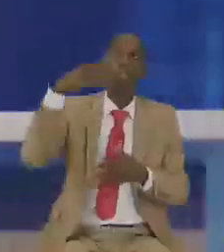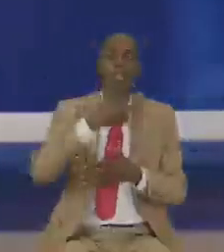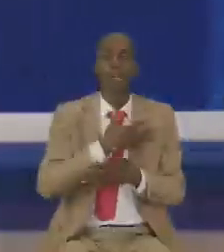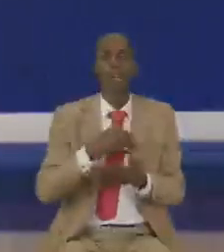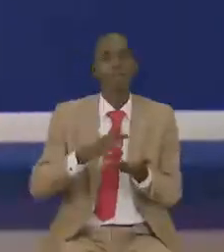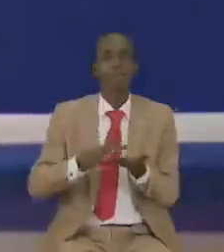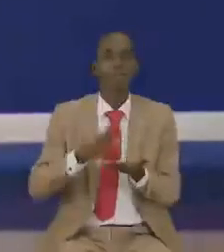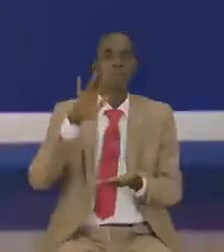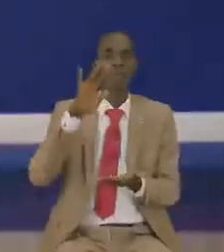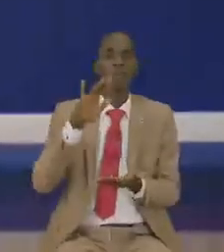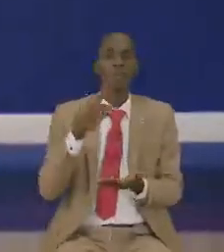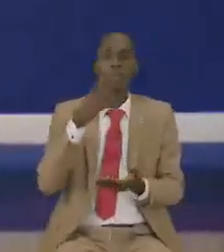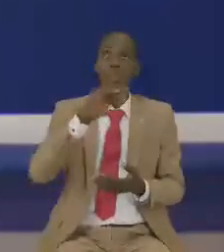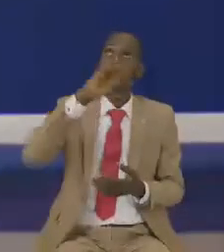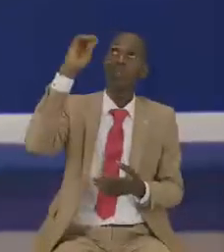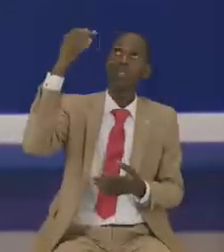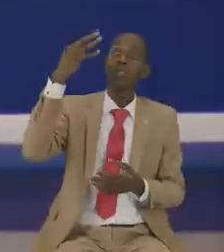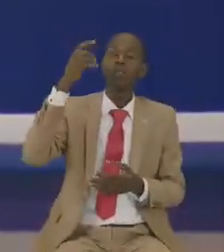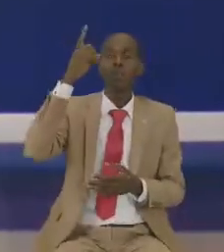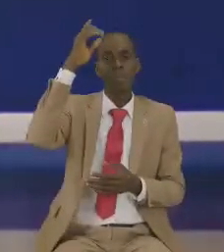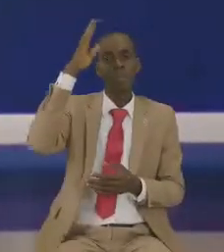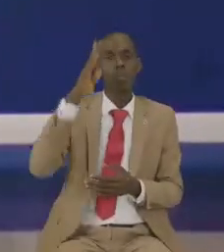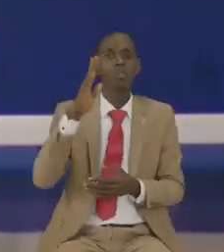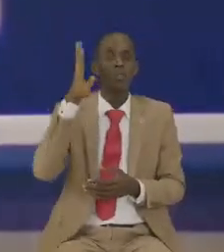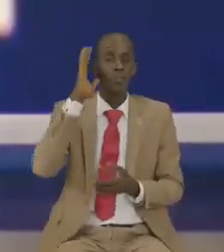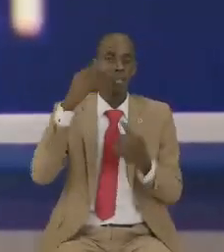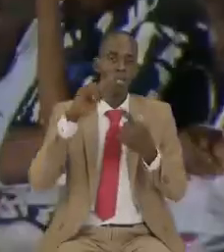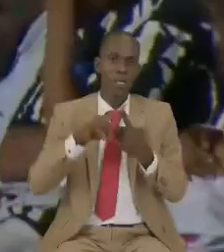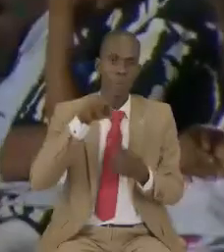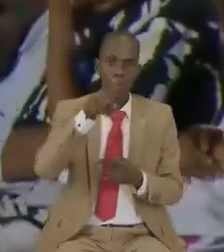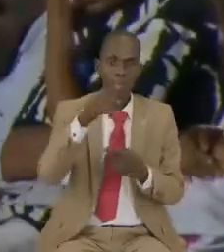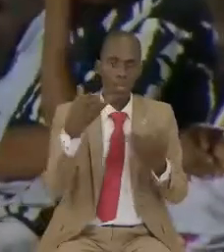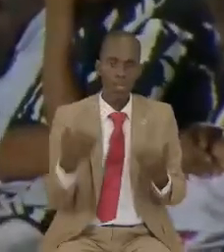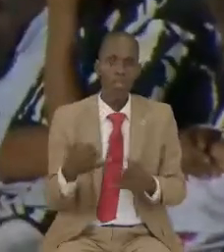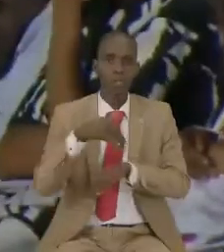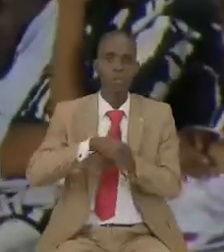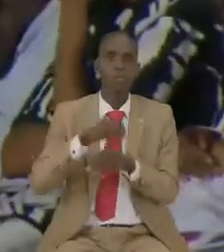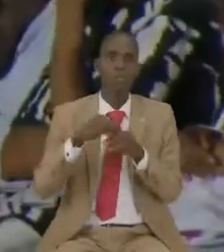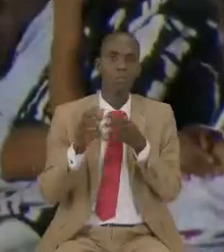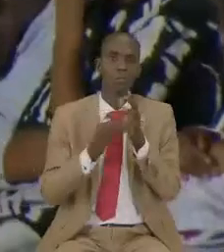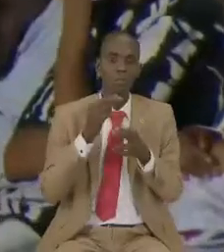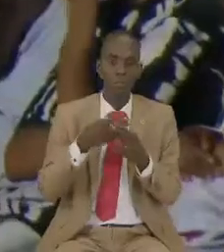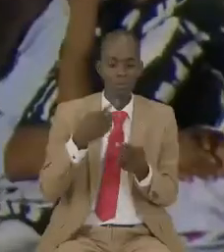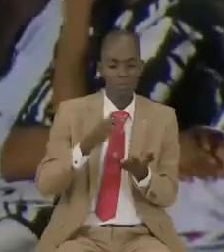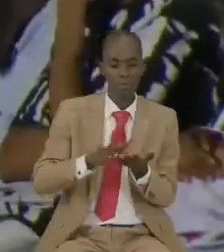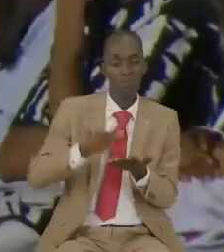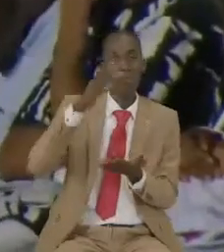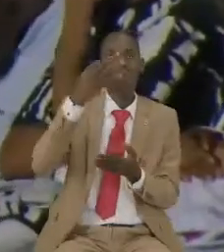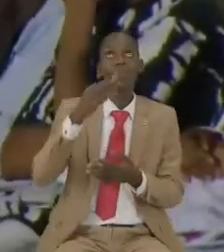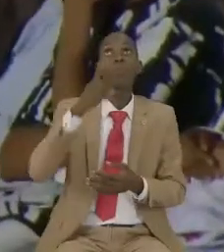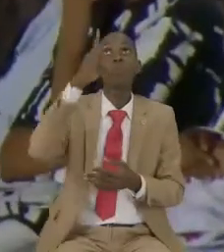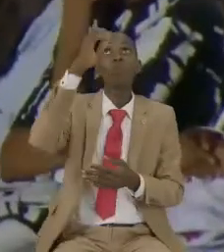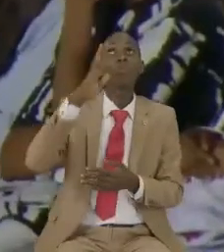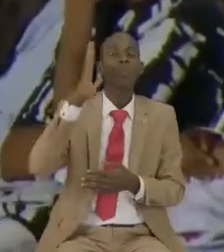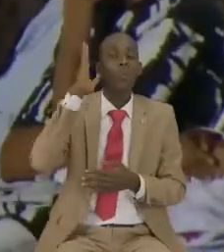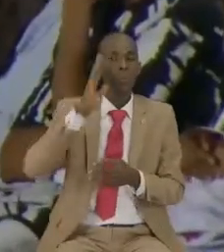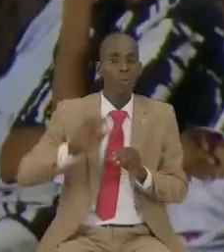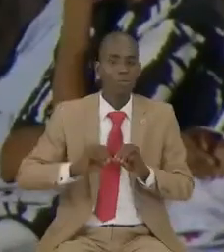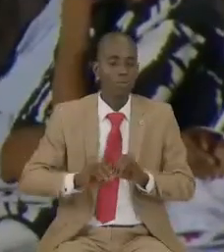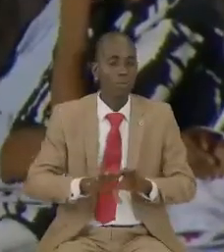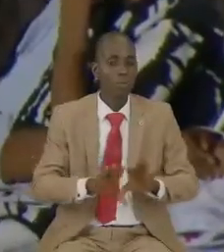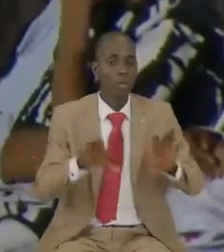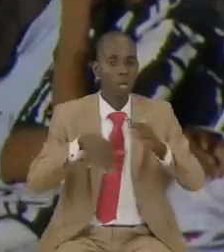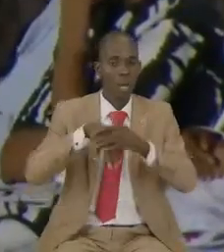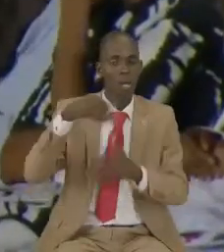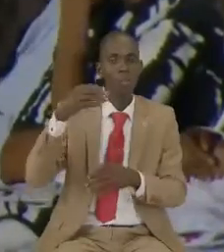glory. The grace of God will come to you tonight. The glory of God will shine forth in